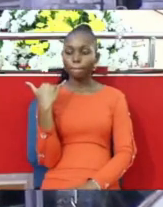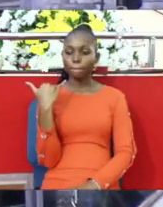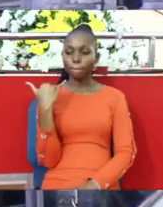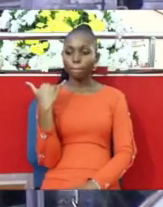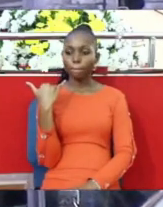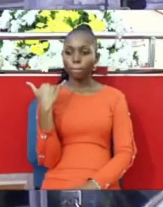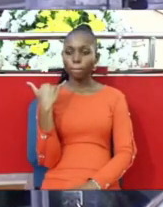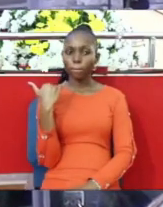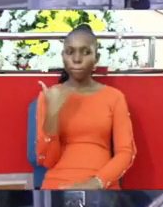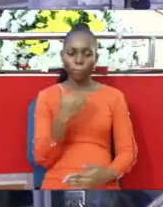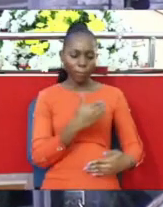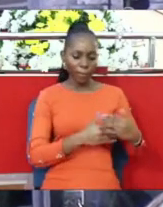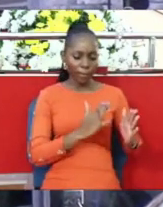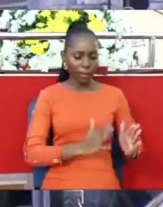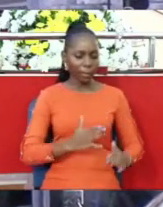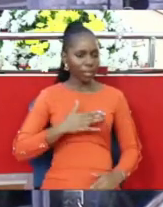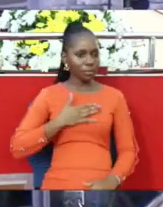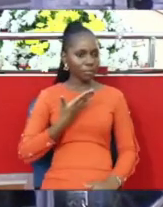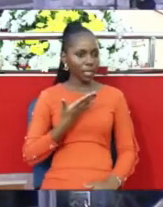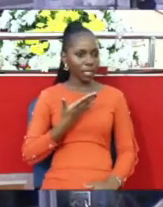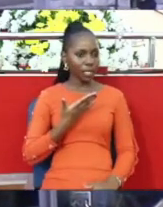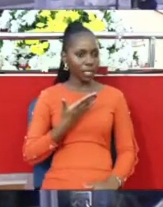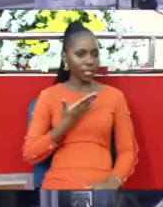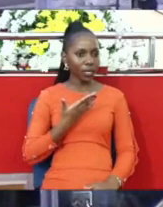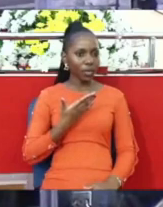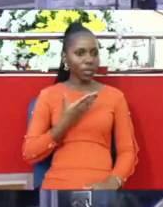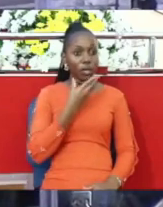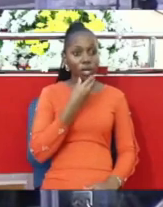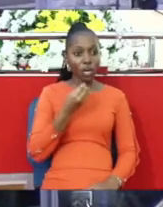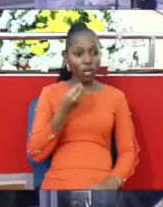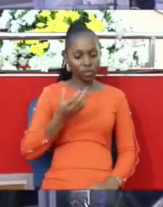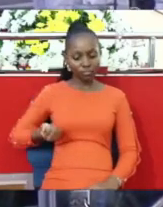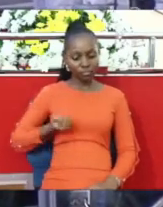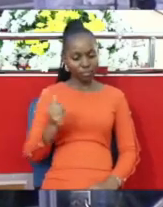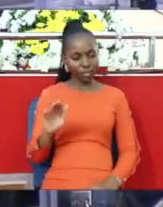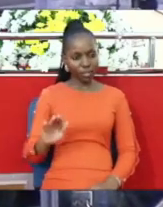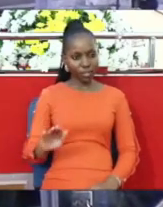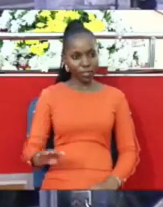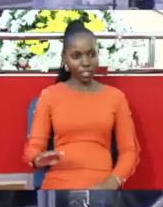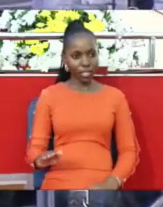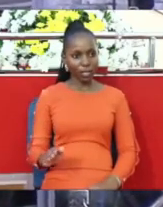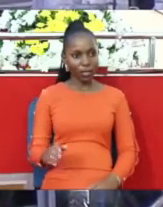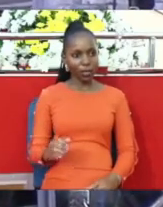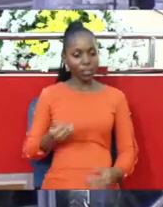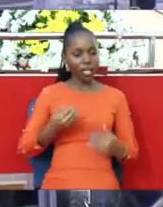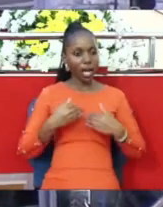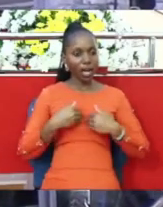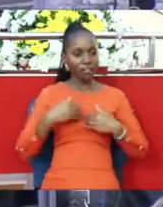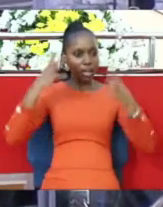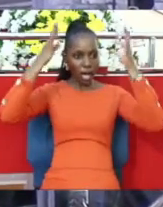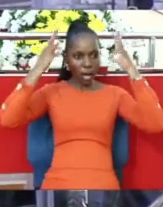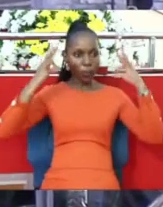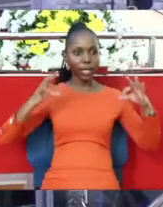my neighbor's daughter was getting married yesterday. Jana tukawa na harusi ya binti. That is not the most important part, but we met some of my old